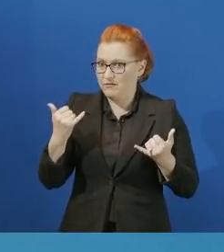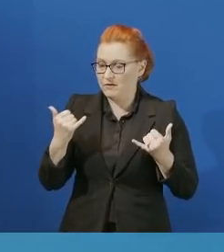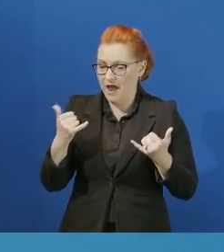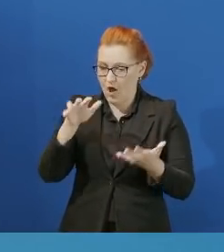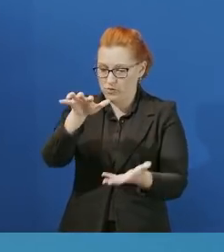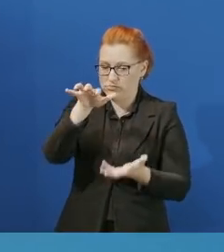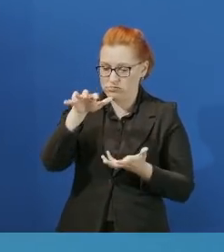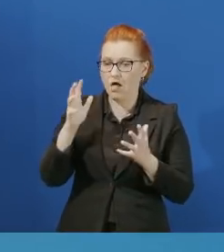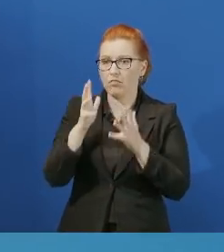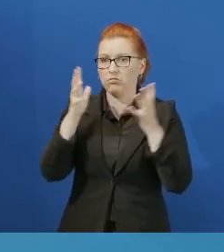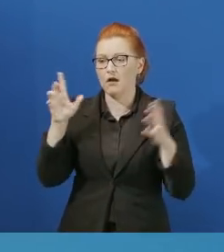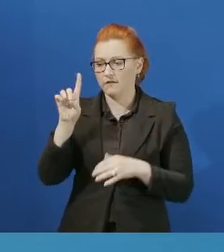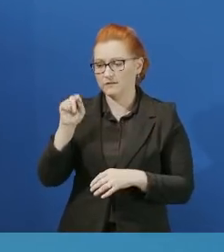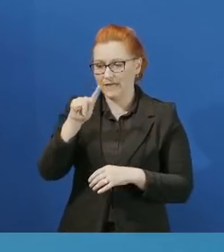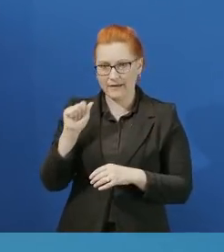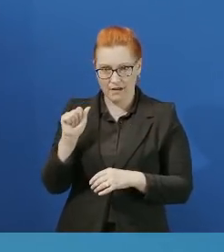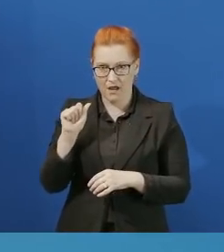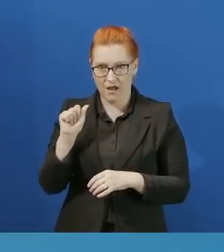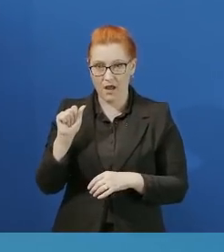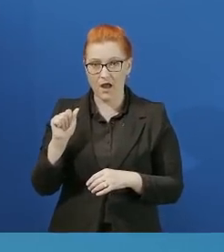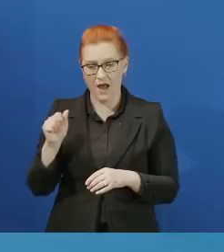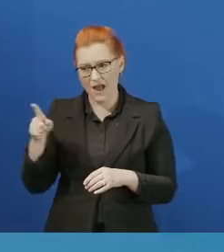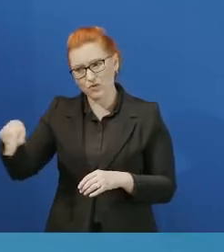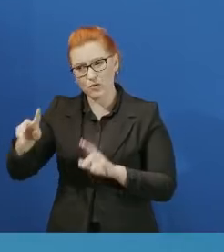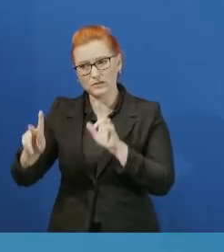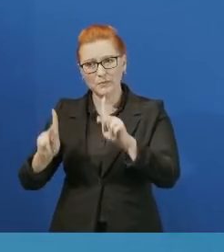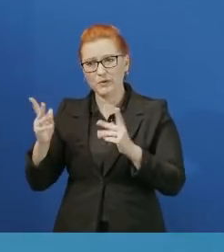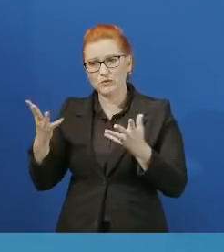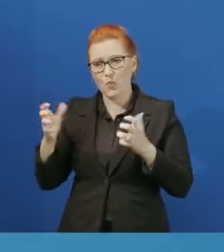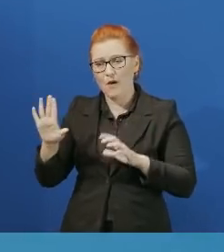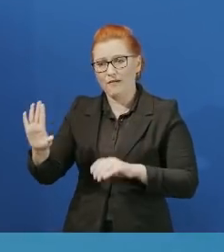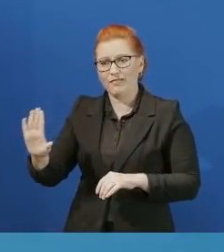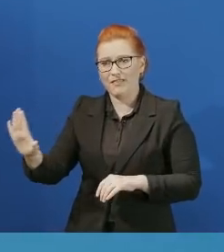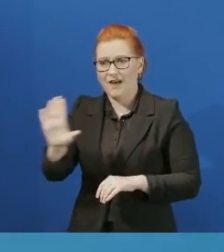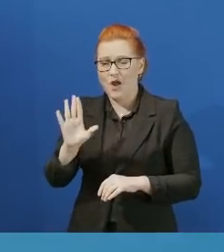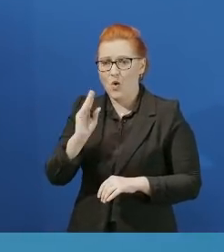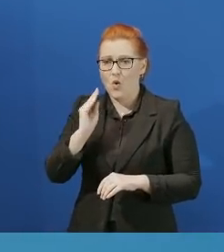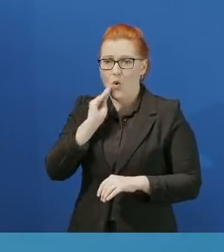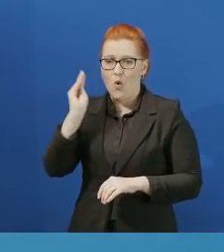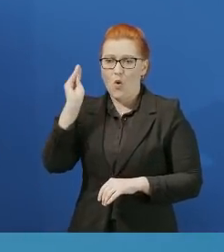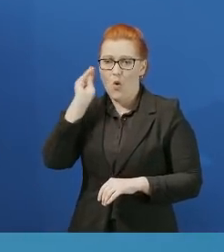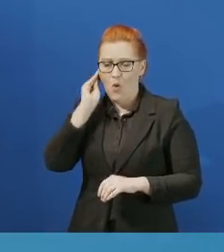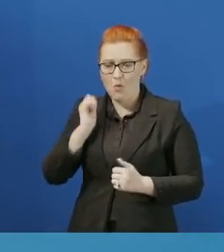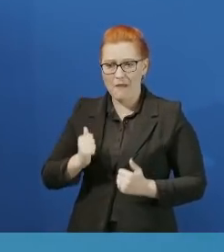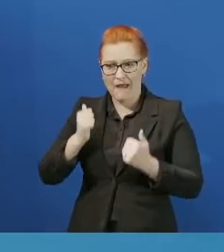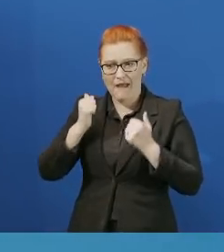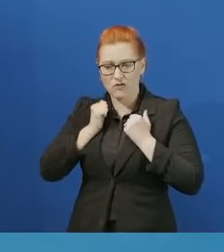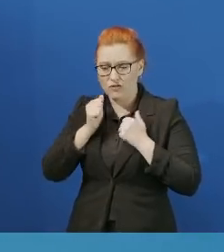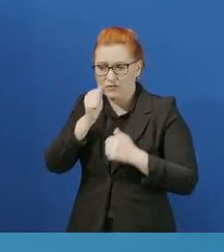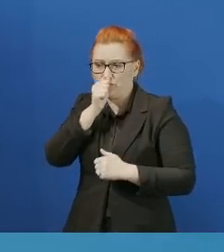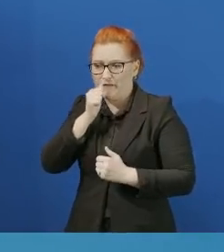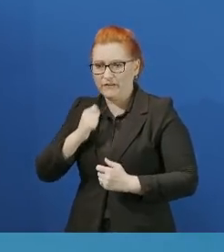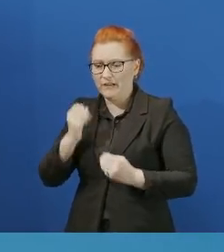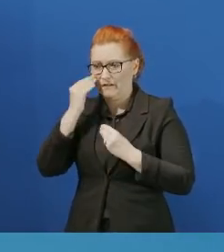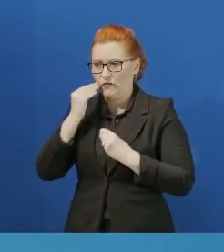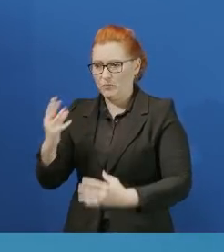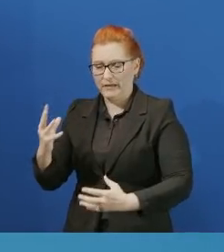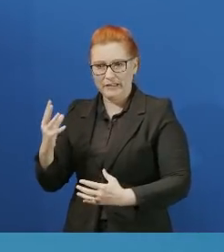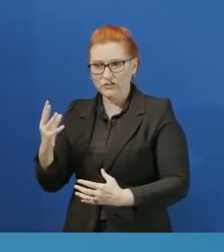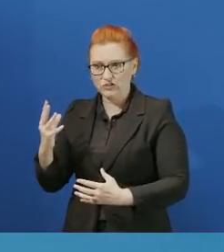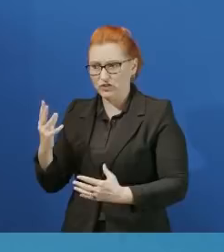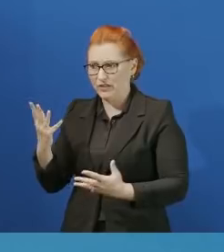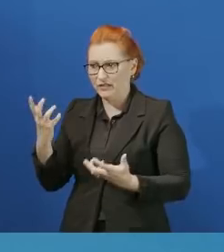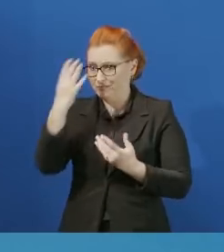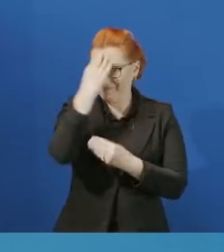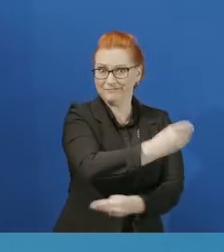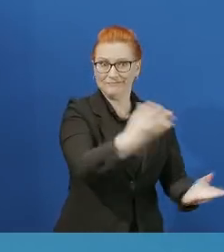talked to multiple HIPAA experts nationally and here in Arizona that say it is not a violation of HIPAA in any way whatsoever. And furthermore, you've